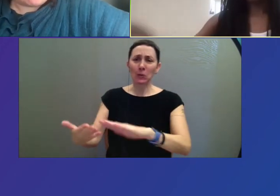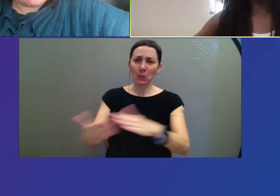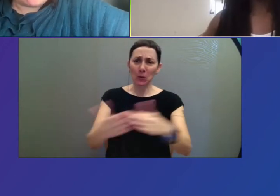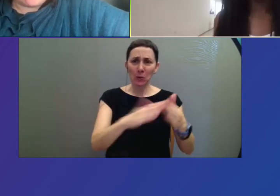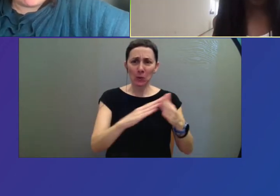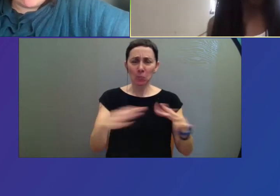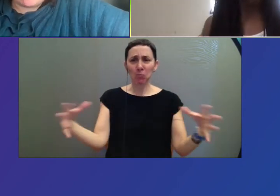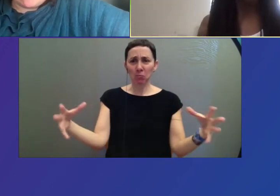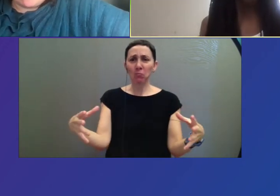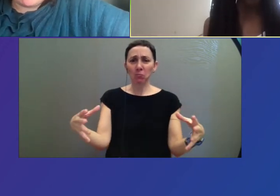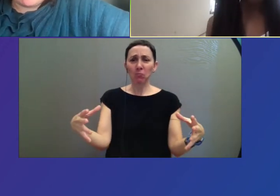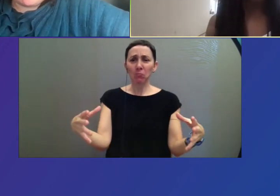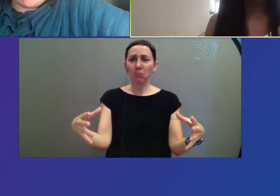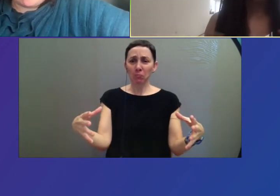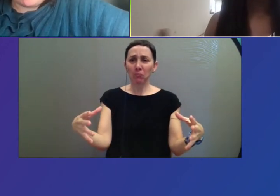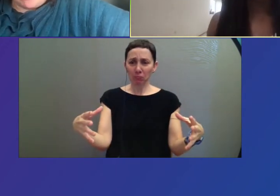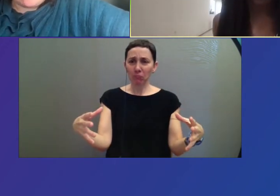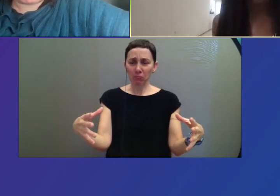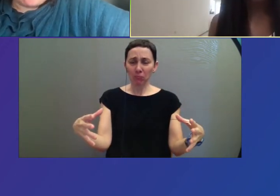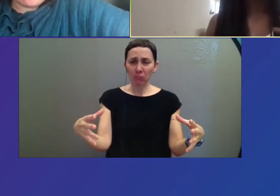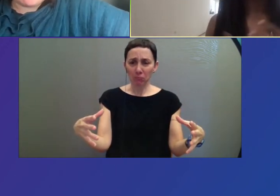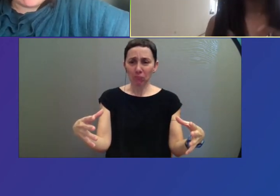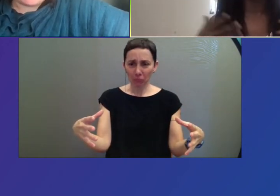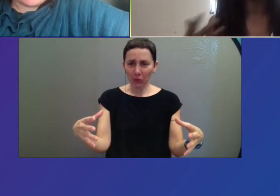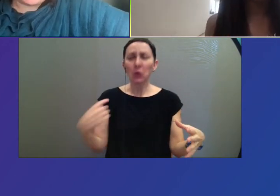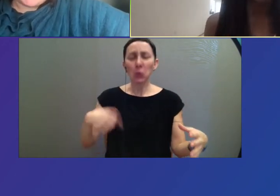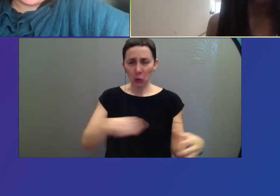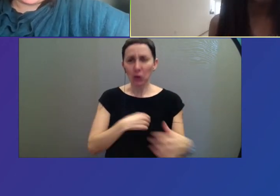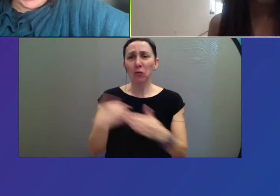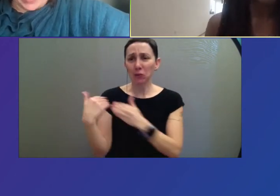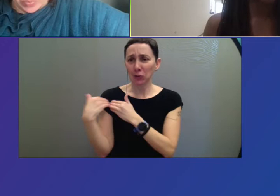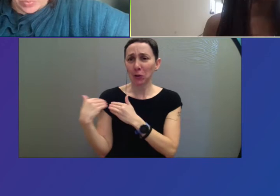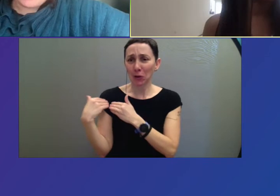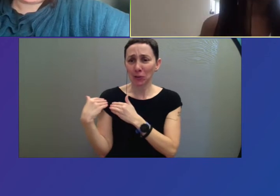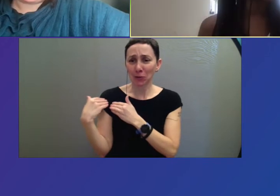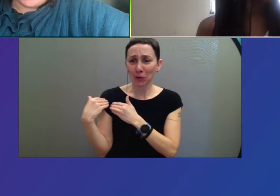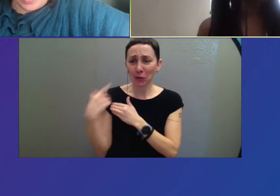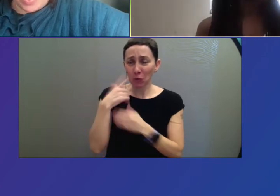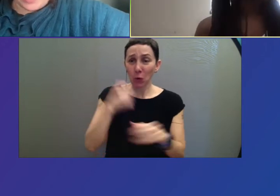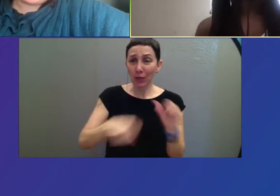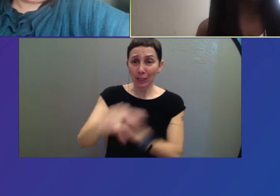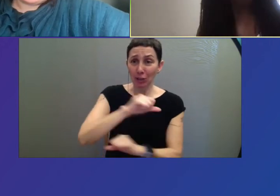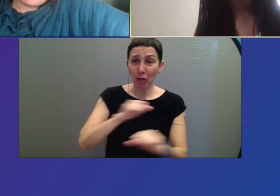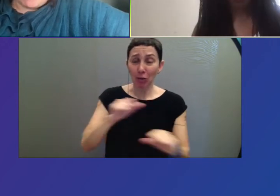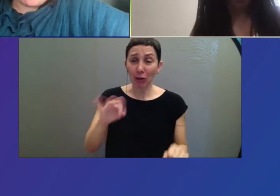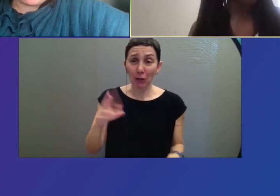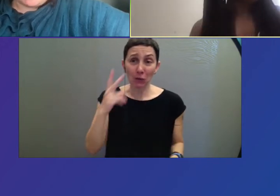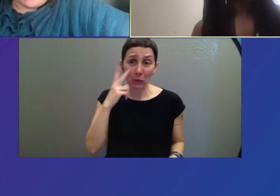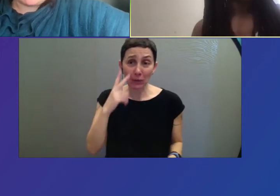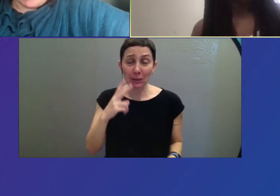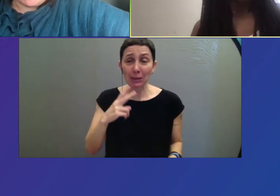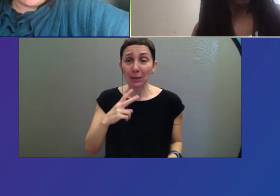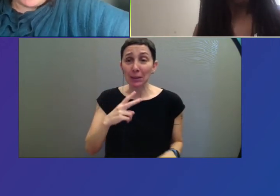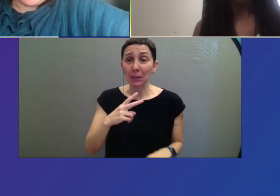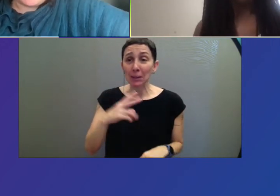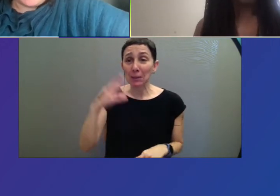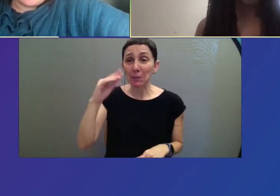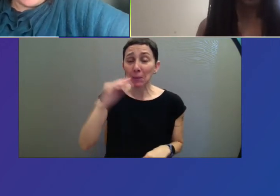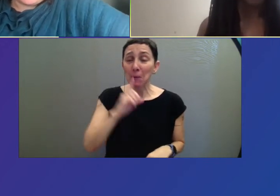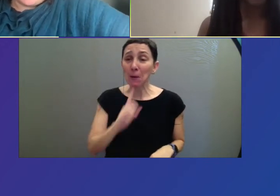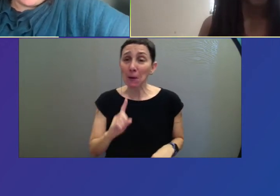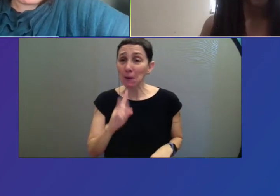this gathering that we're all gathered here, we are responsible for one another. So if you see him or her, take